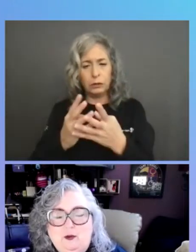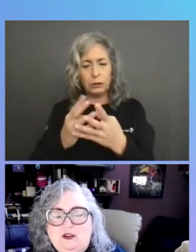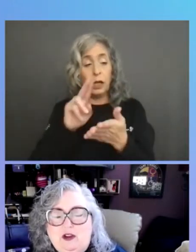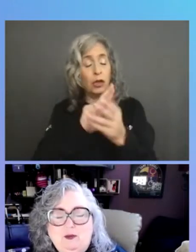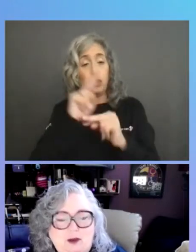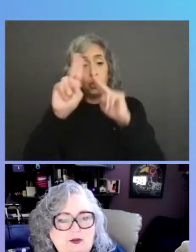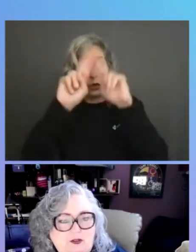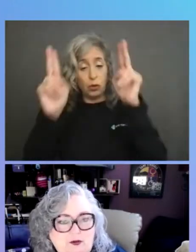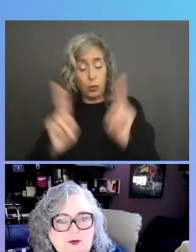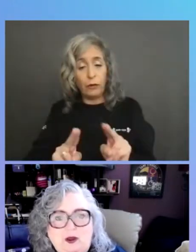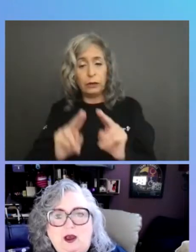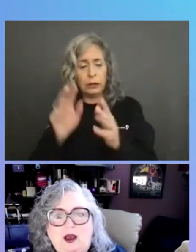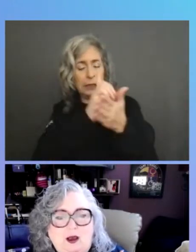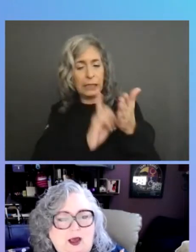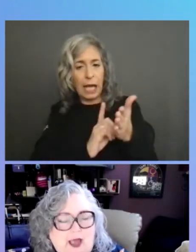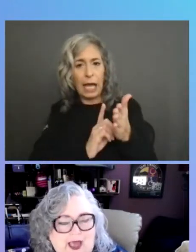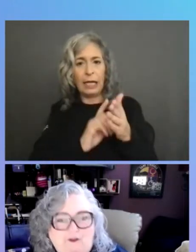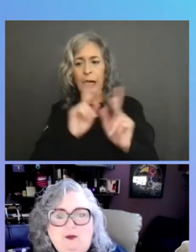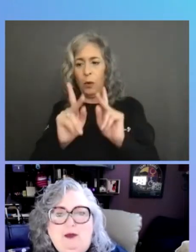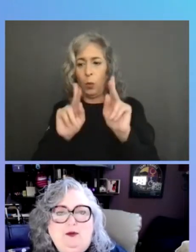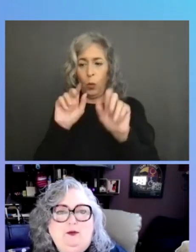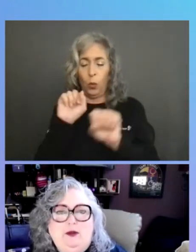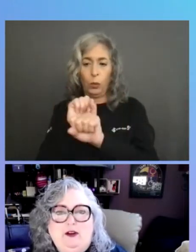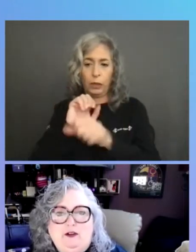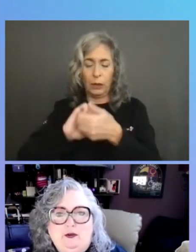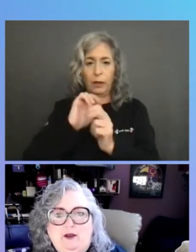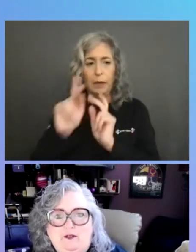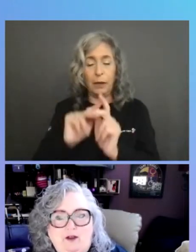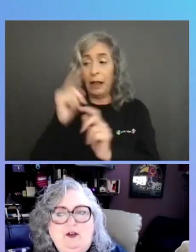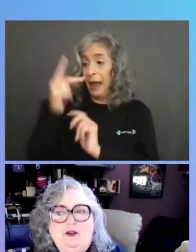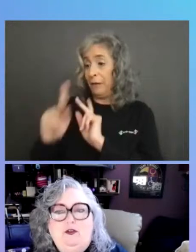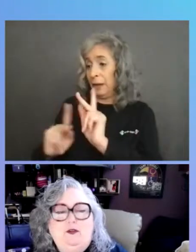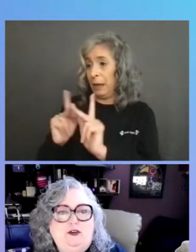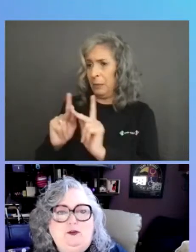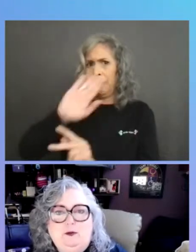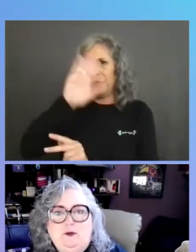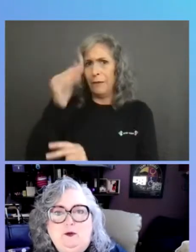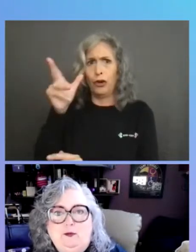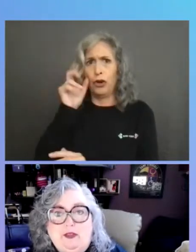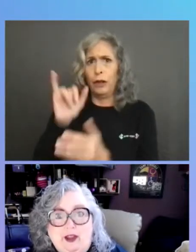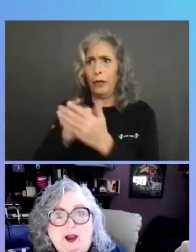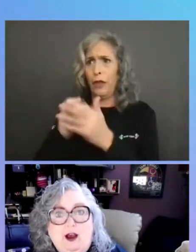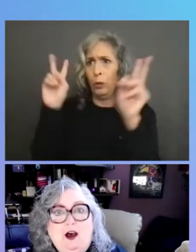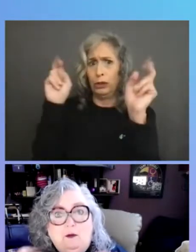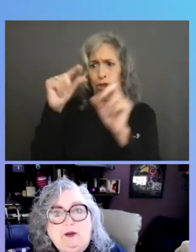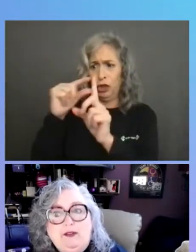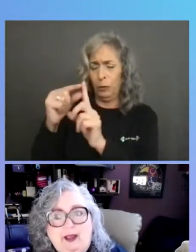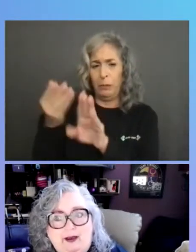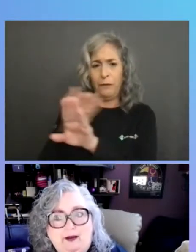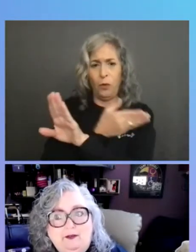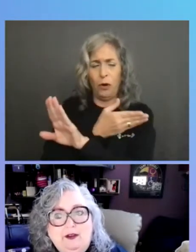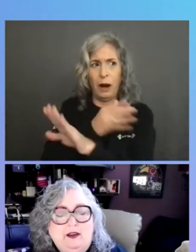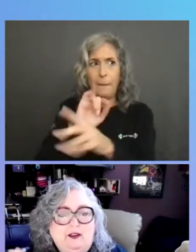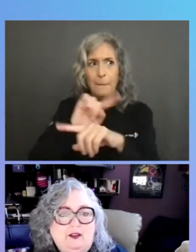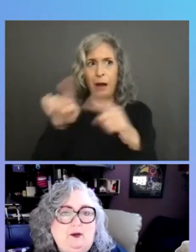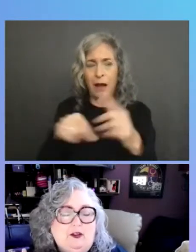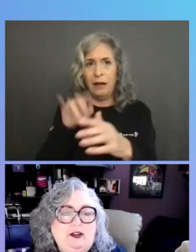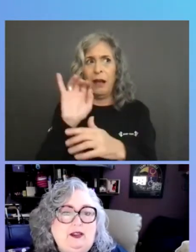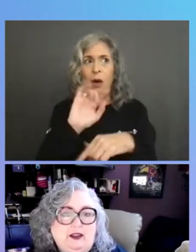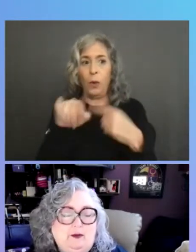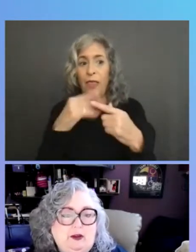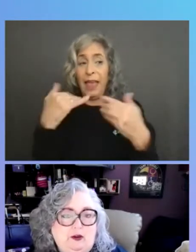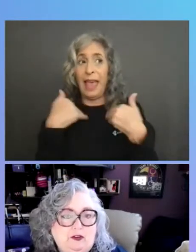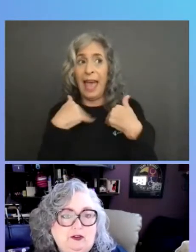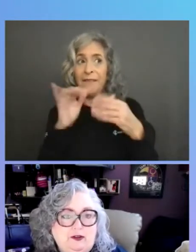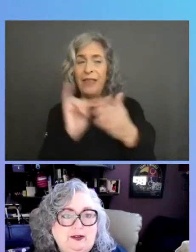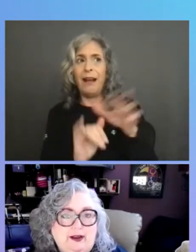for learning, which I promise you, half the people that we talk to have never heard those terms before, but the aha moments they have and the ability